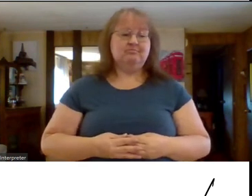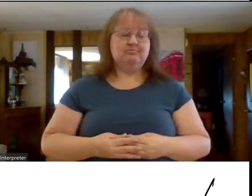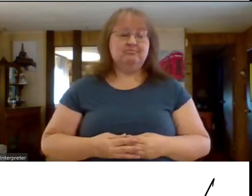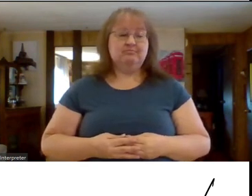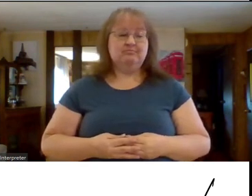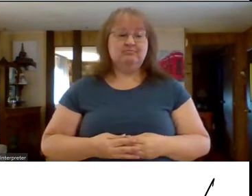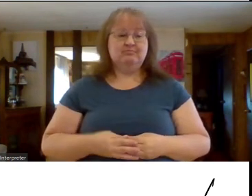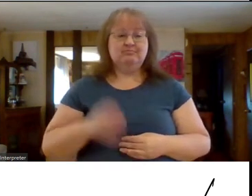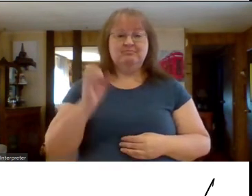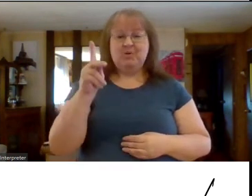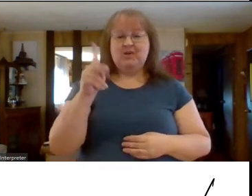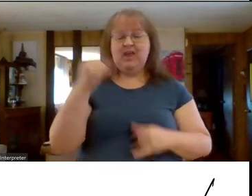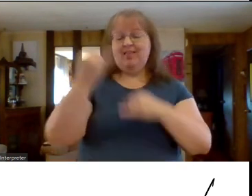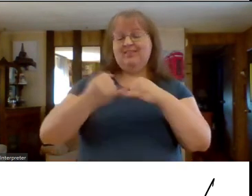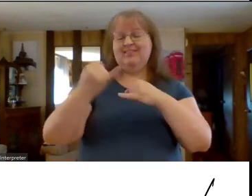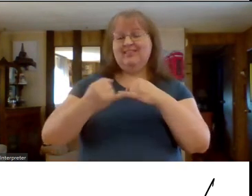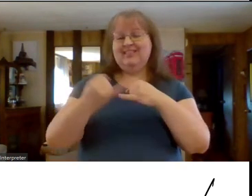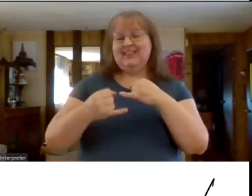butterfly method.